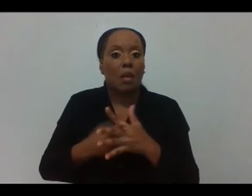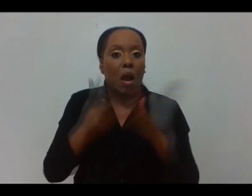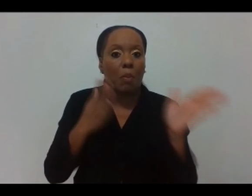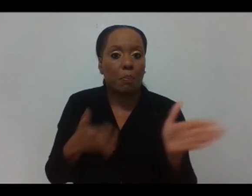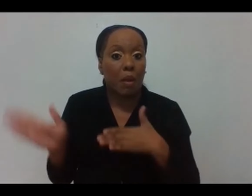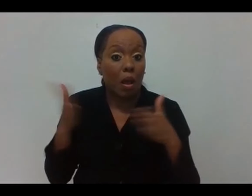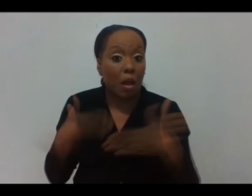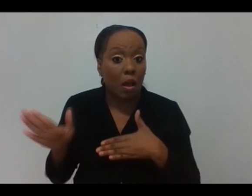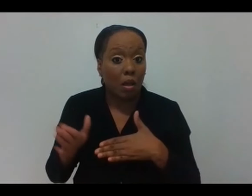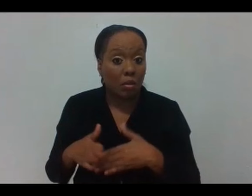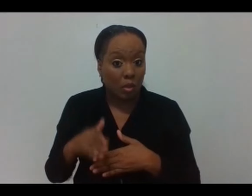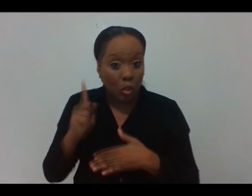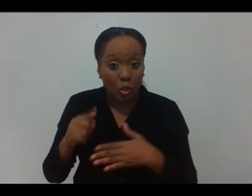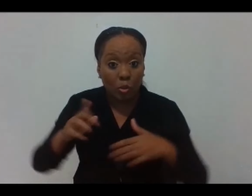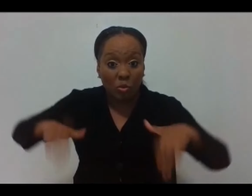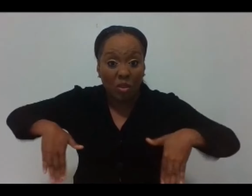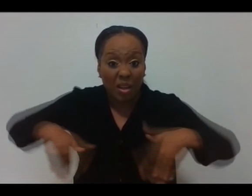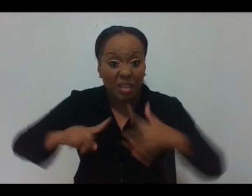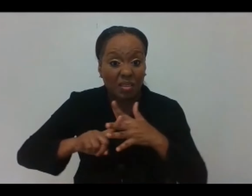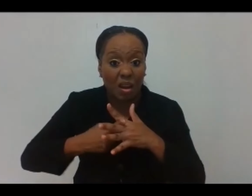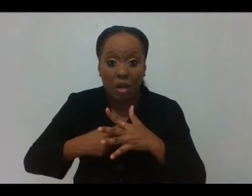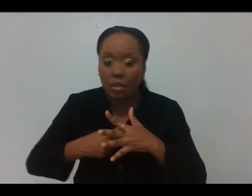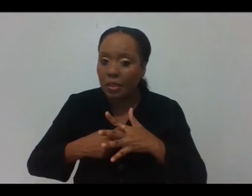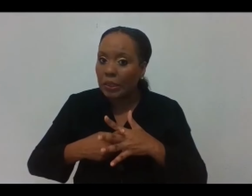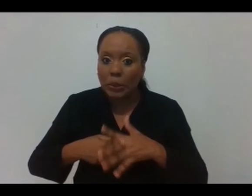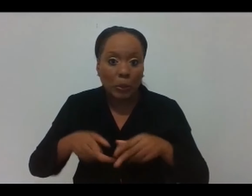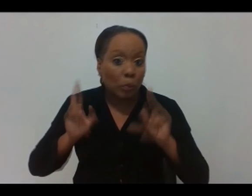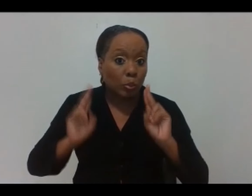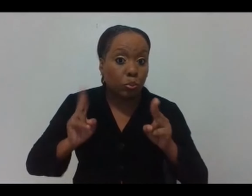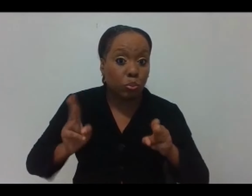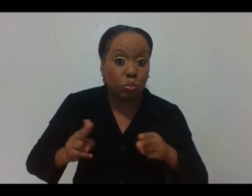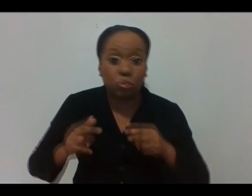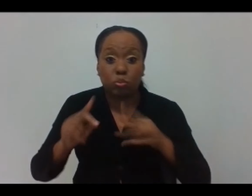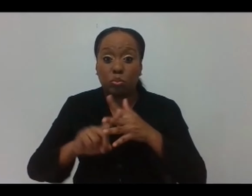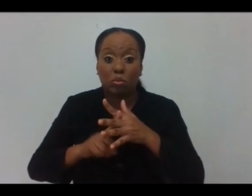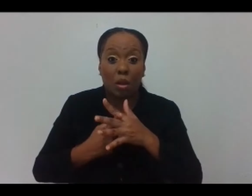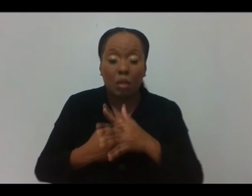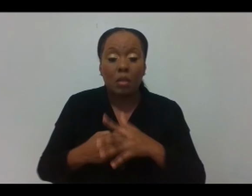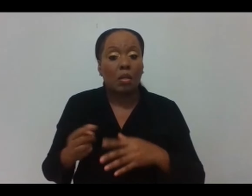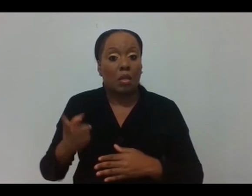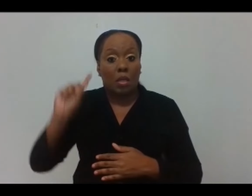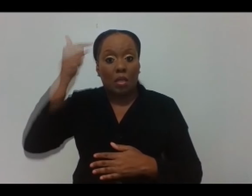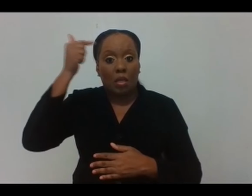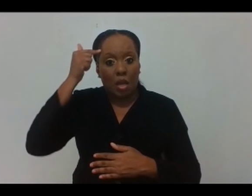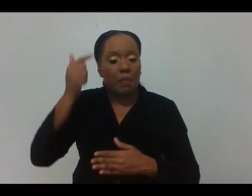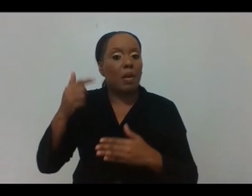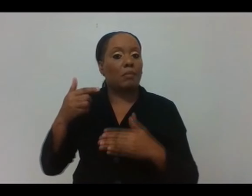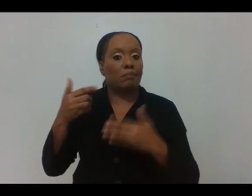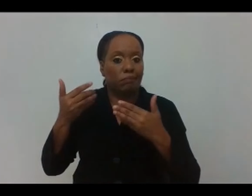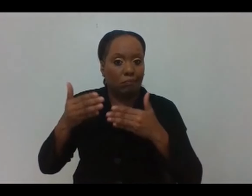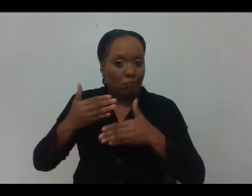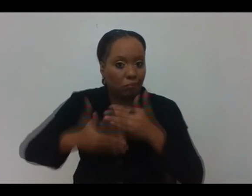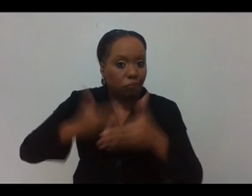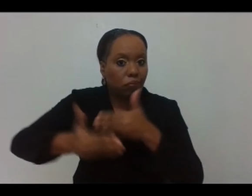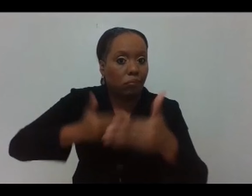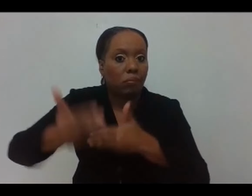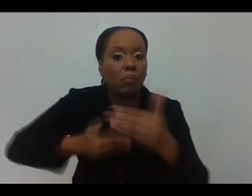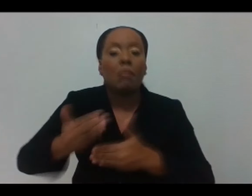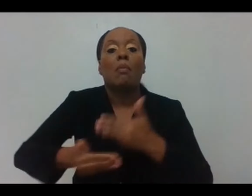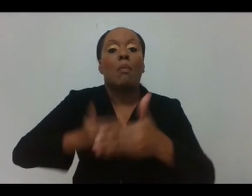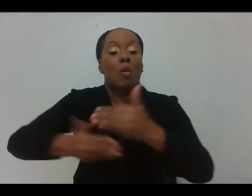if you haven't already started. The government has started our preparations. We're well advanced with most of